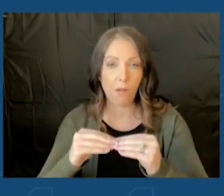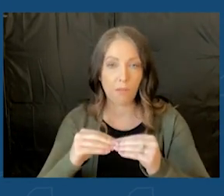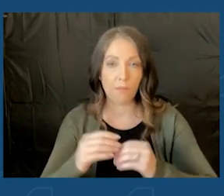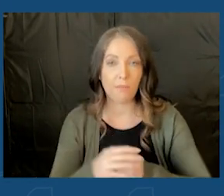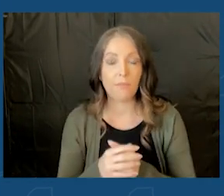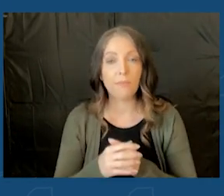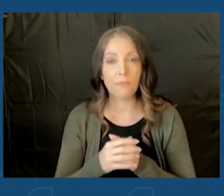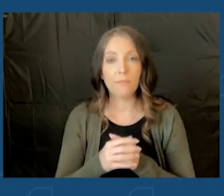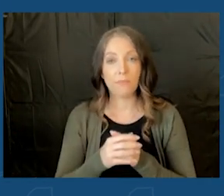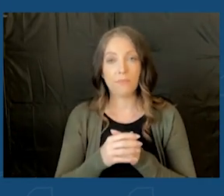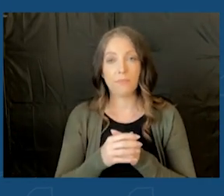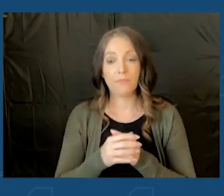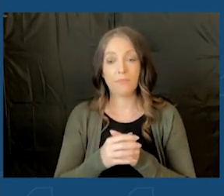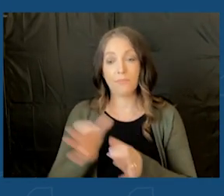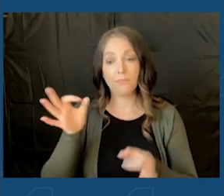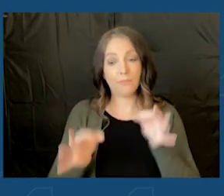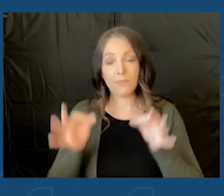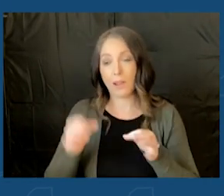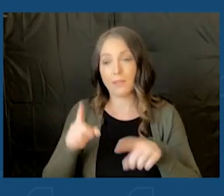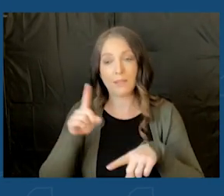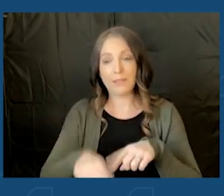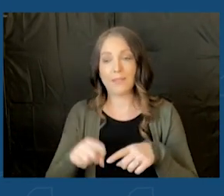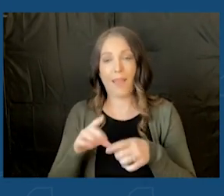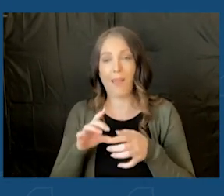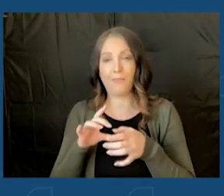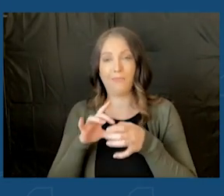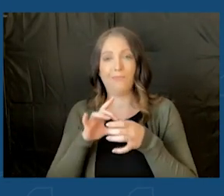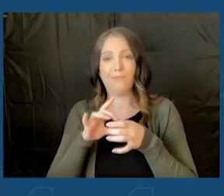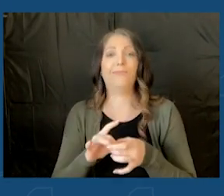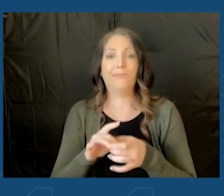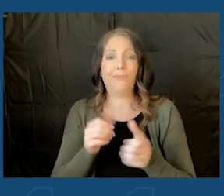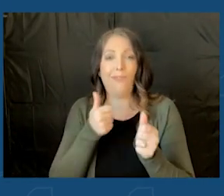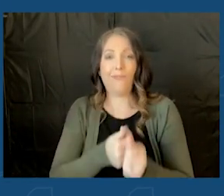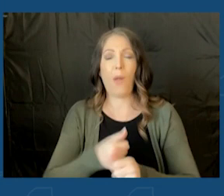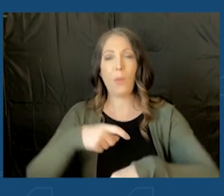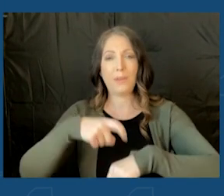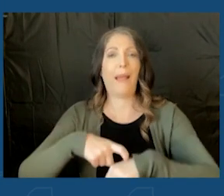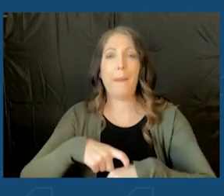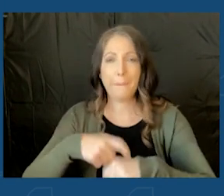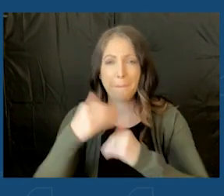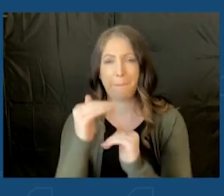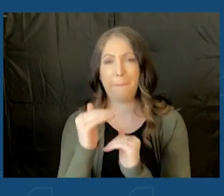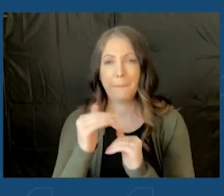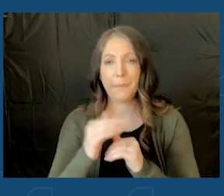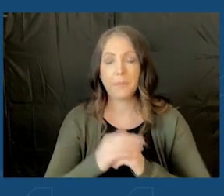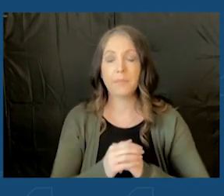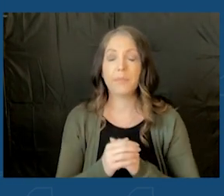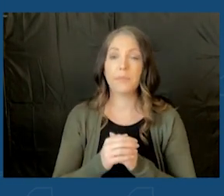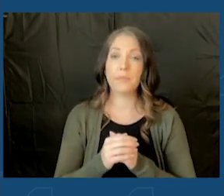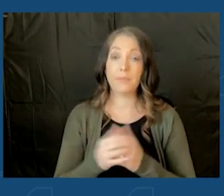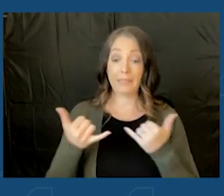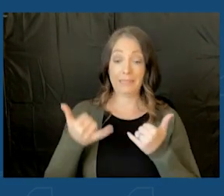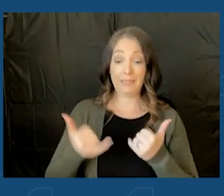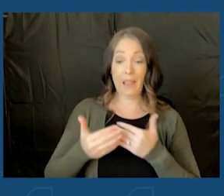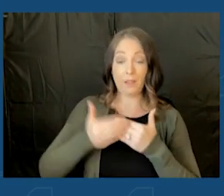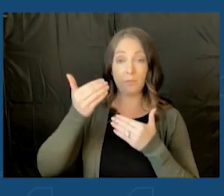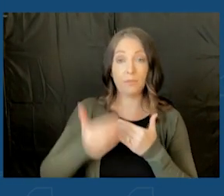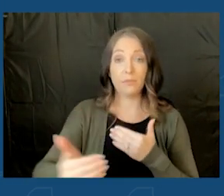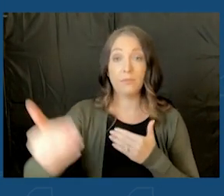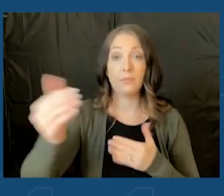nor can justice be held to a period of time. And going forth after today in New York, it will